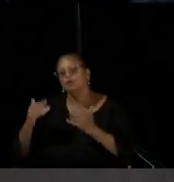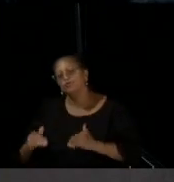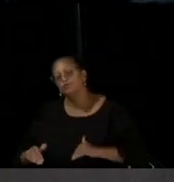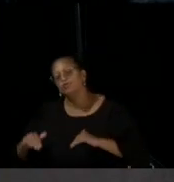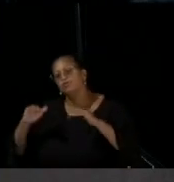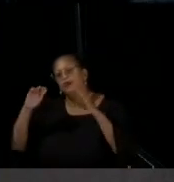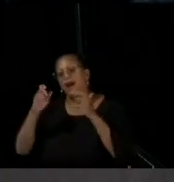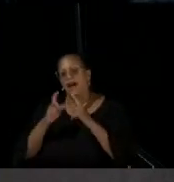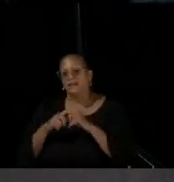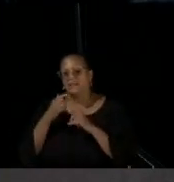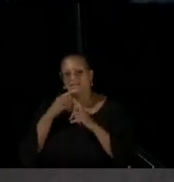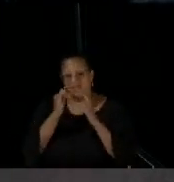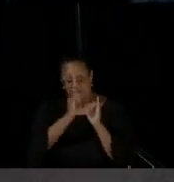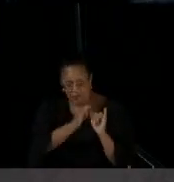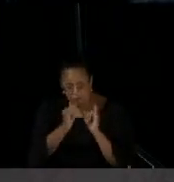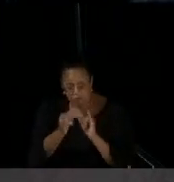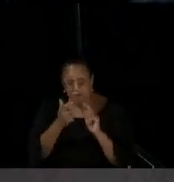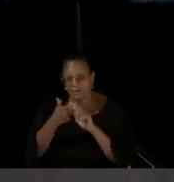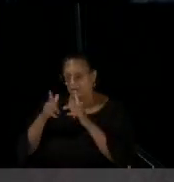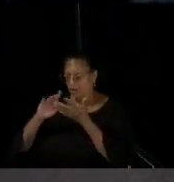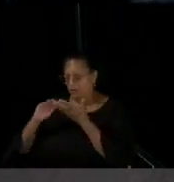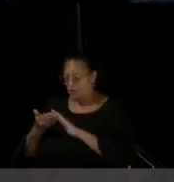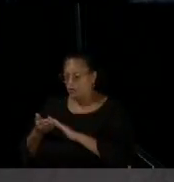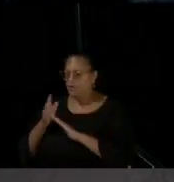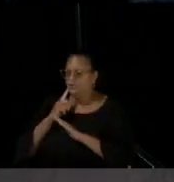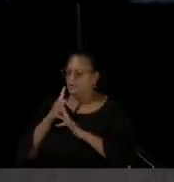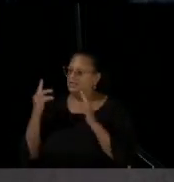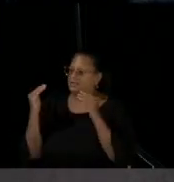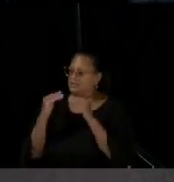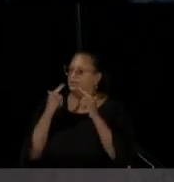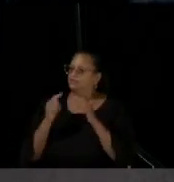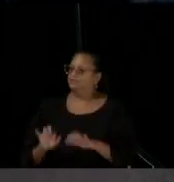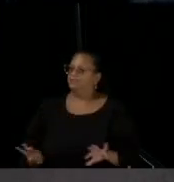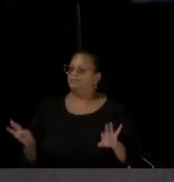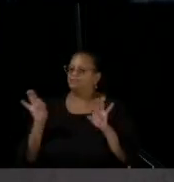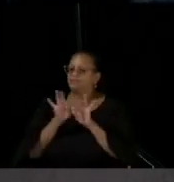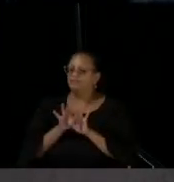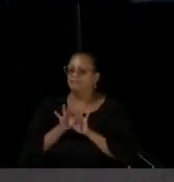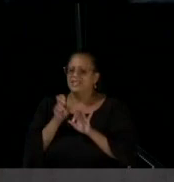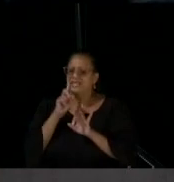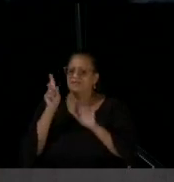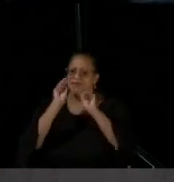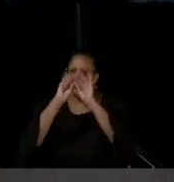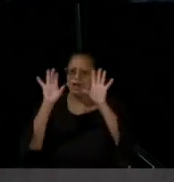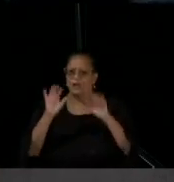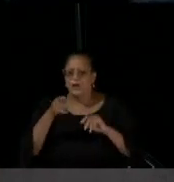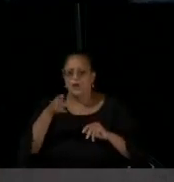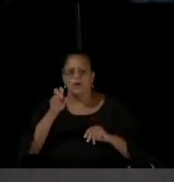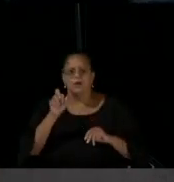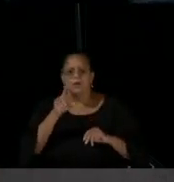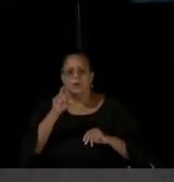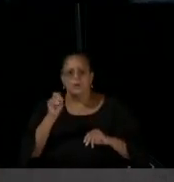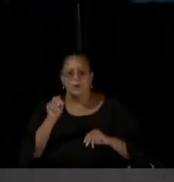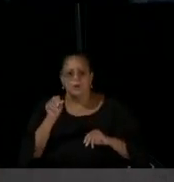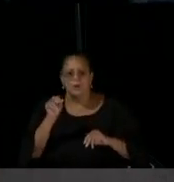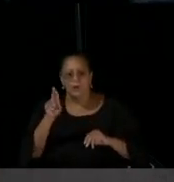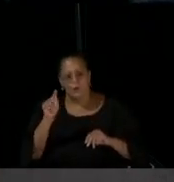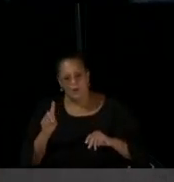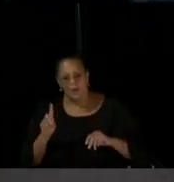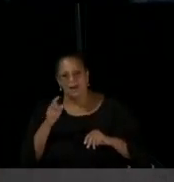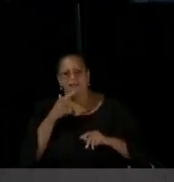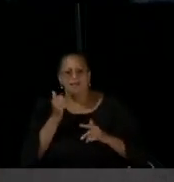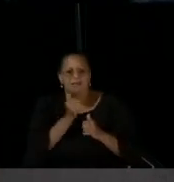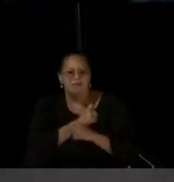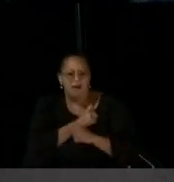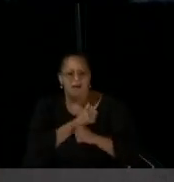as a community, something equally as valuable. It is very clear Mr. Perot loves what he teaches, and he's a